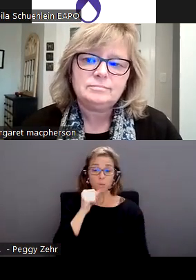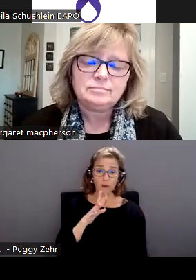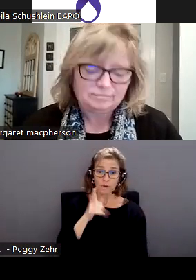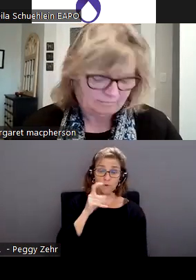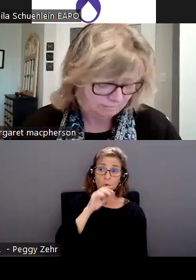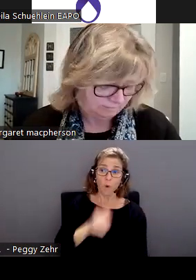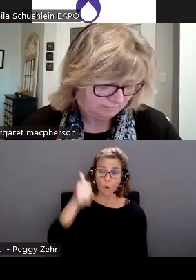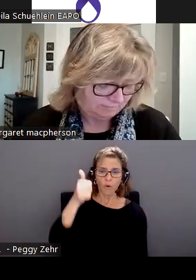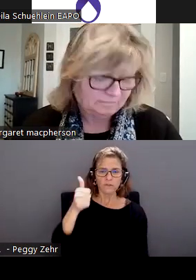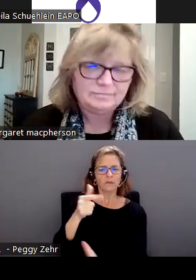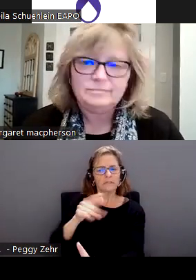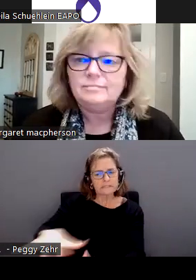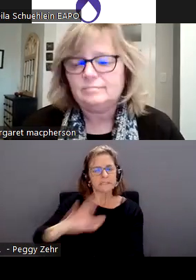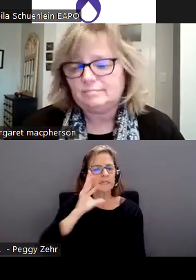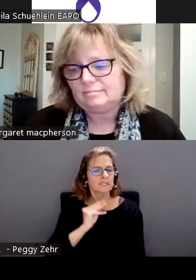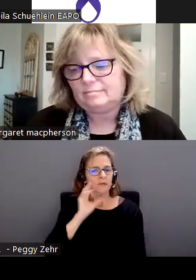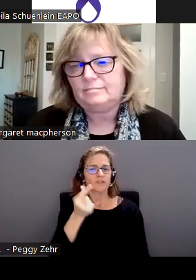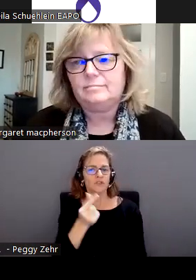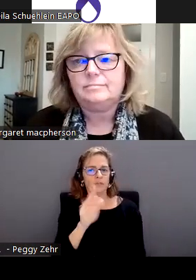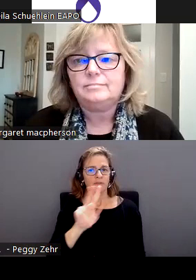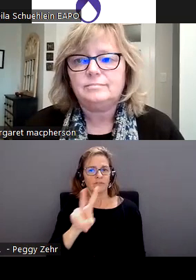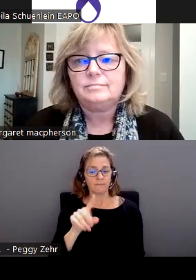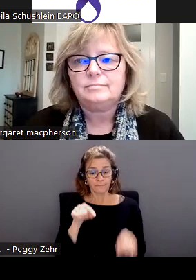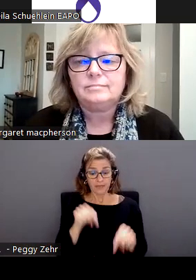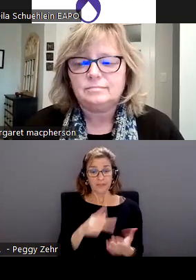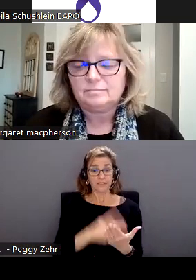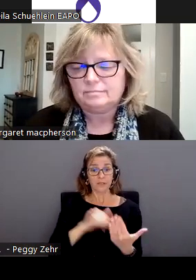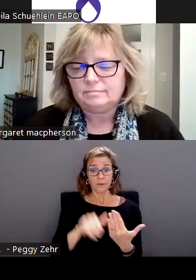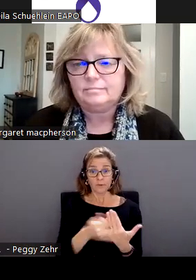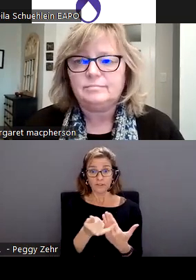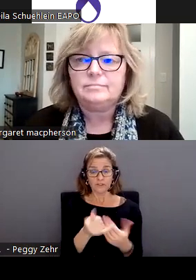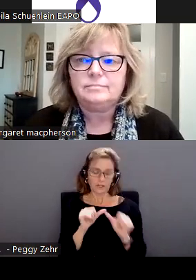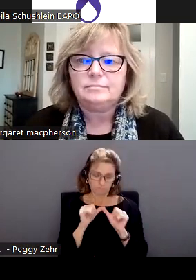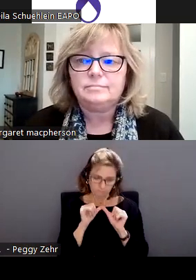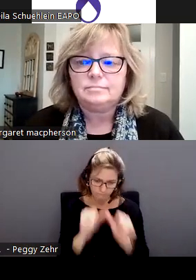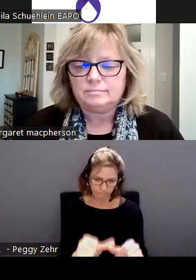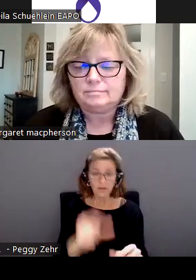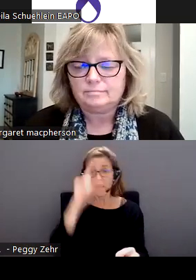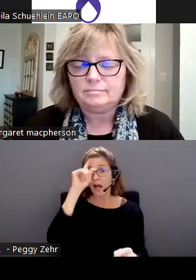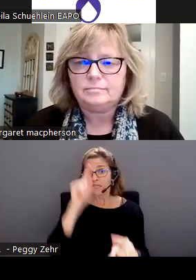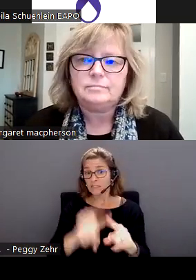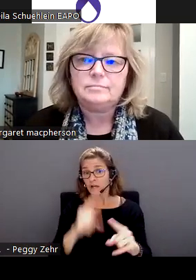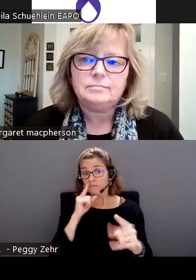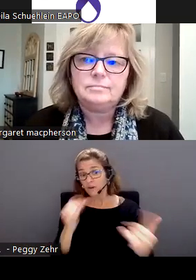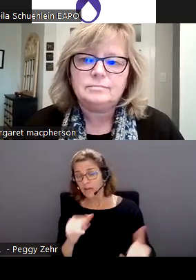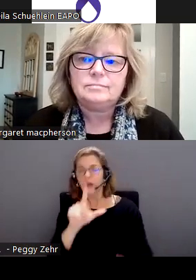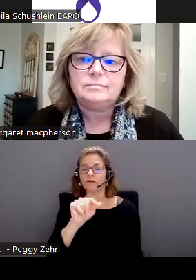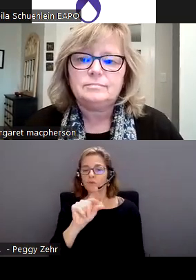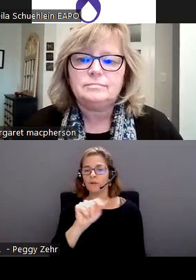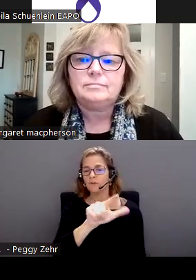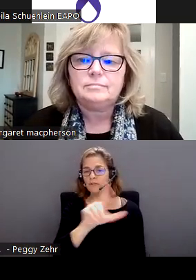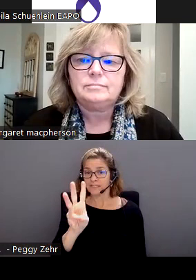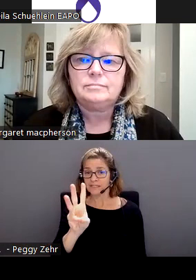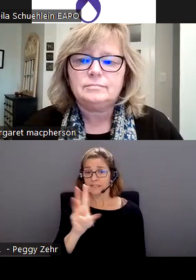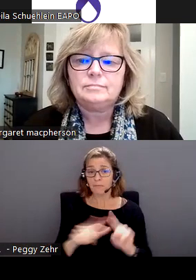and gender-based violence. So the project is ongoing. It's going to keep going until 2026. But we do have a fair bit to say